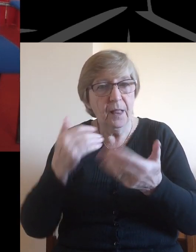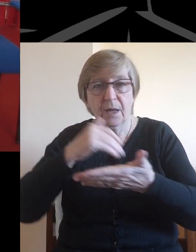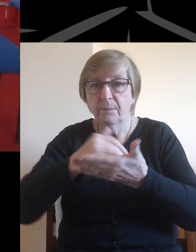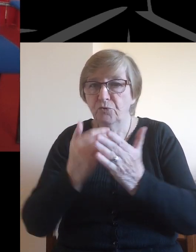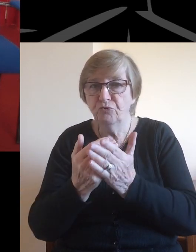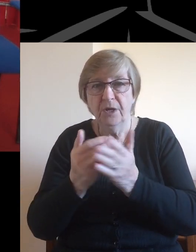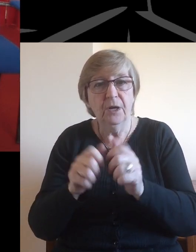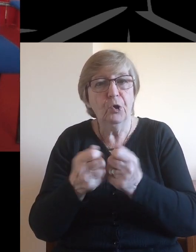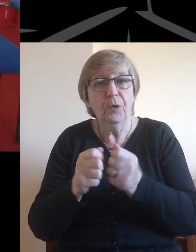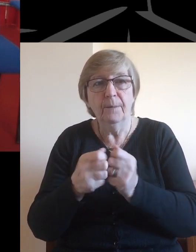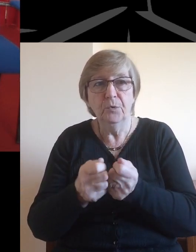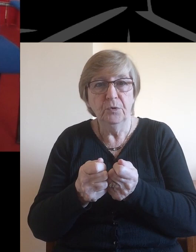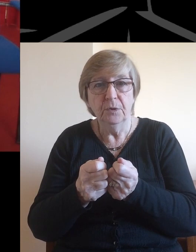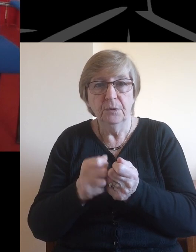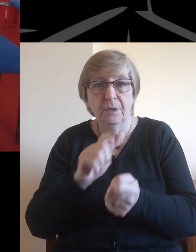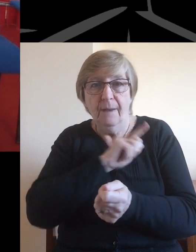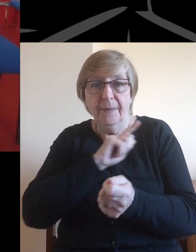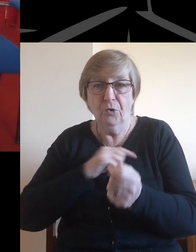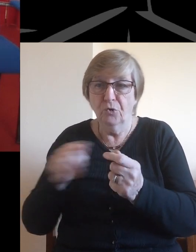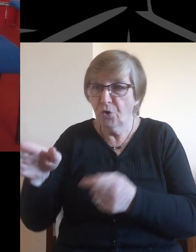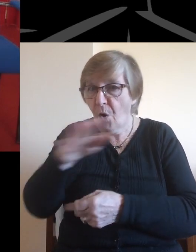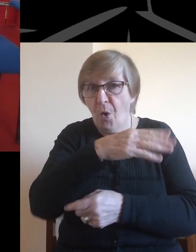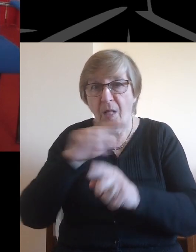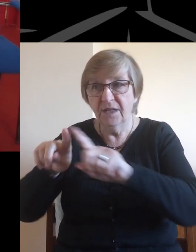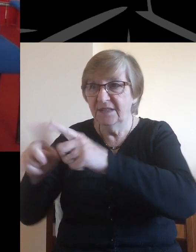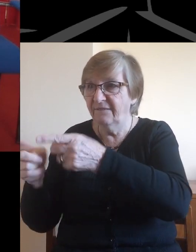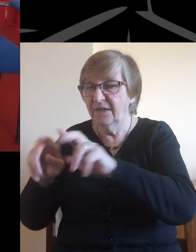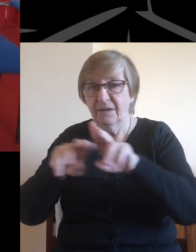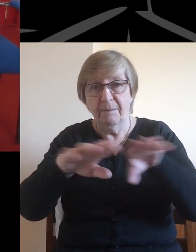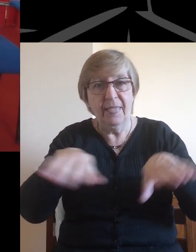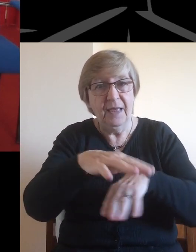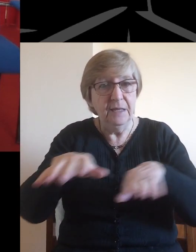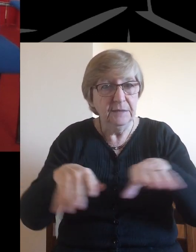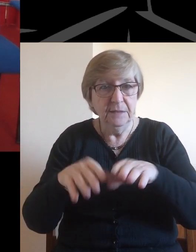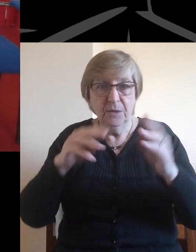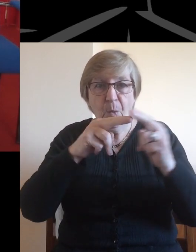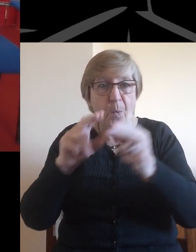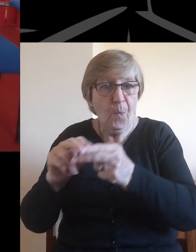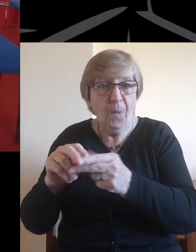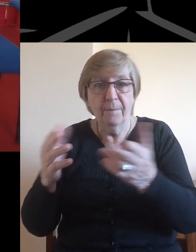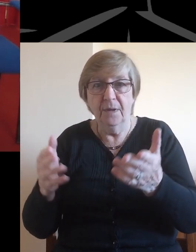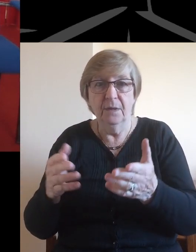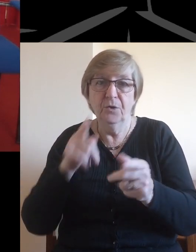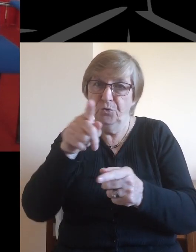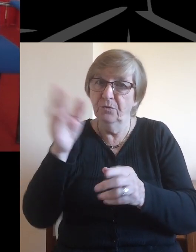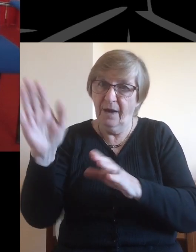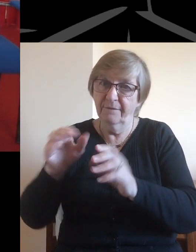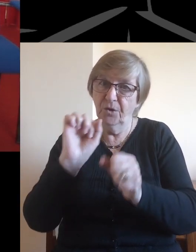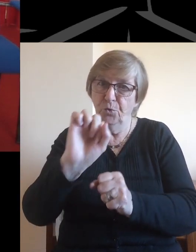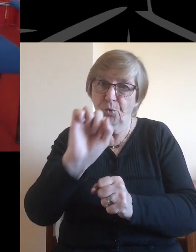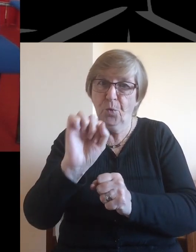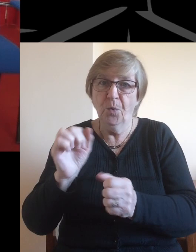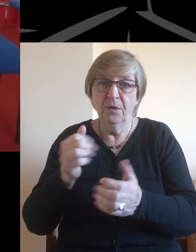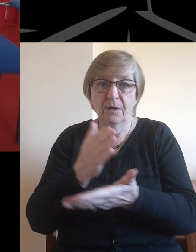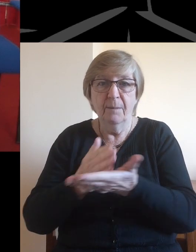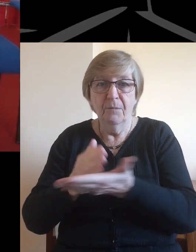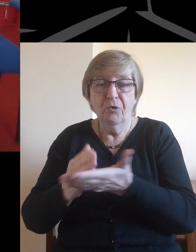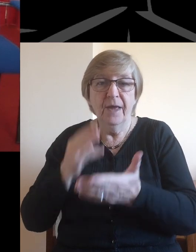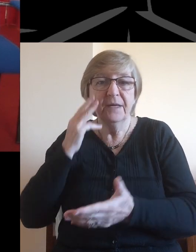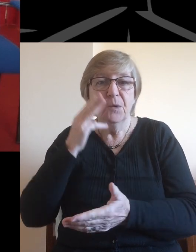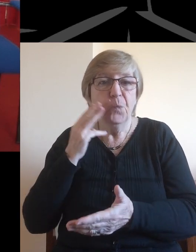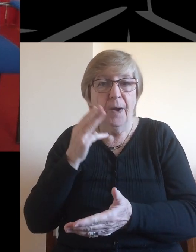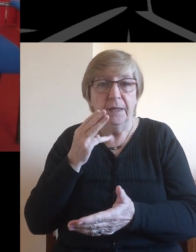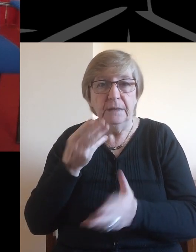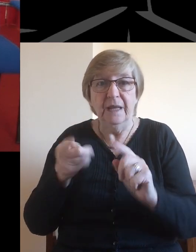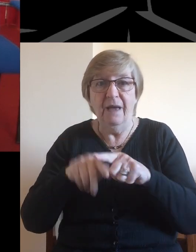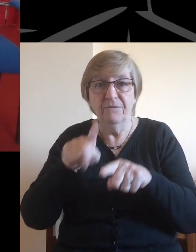service. Because we're all in different places, though, you'll have to provide your own bread and wine or substitute. So if you've been cut short by